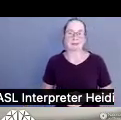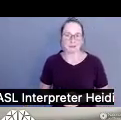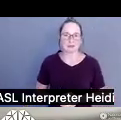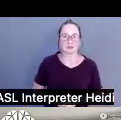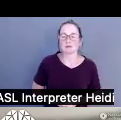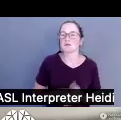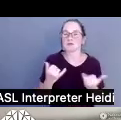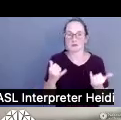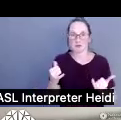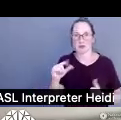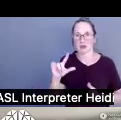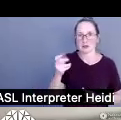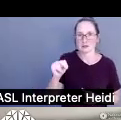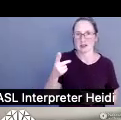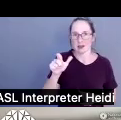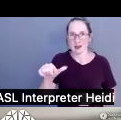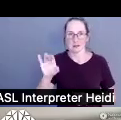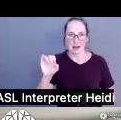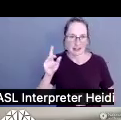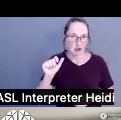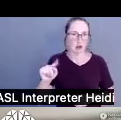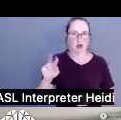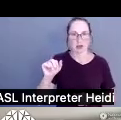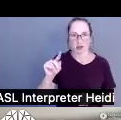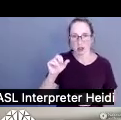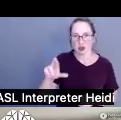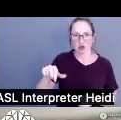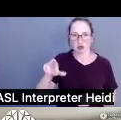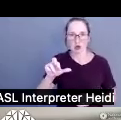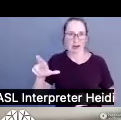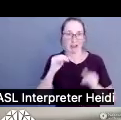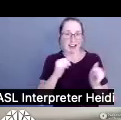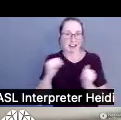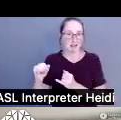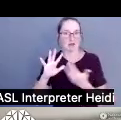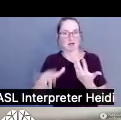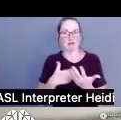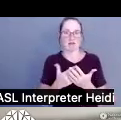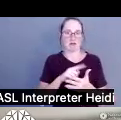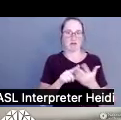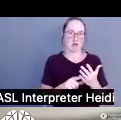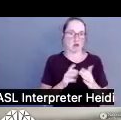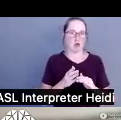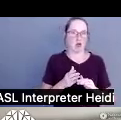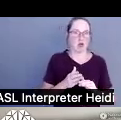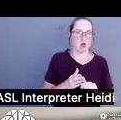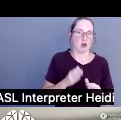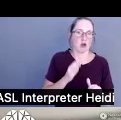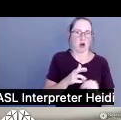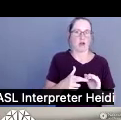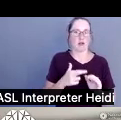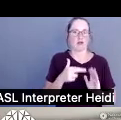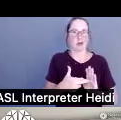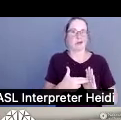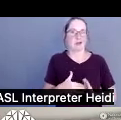So lesbian, gay, bisexual, transgender, and queer individuals are overrepresented among people experiencing domestic